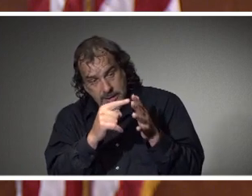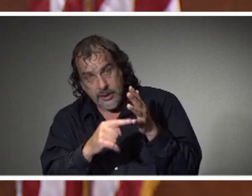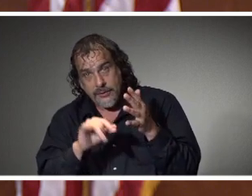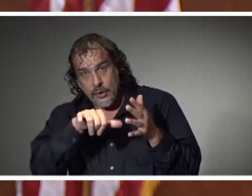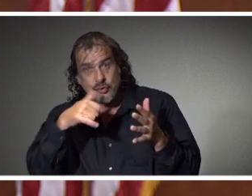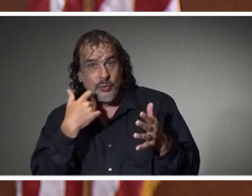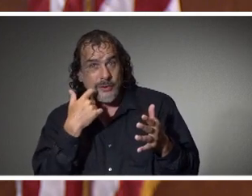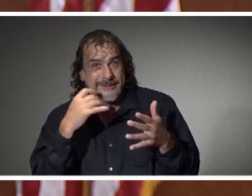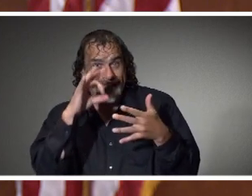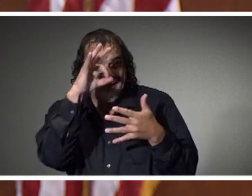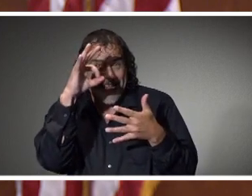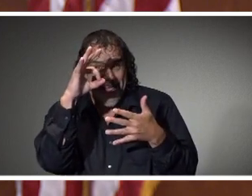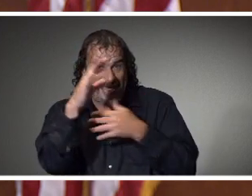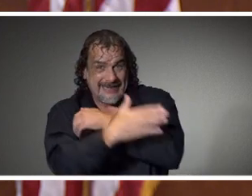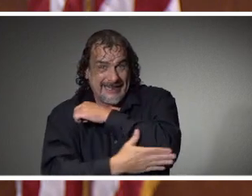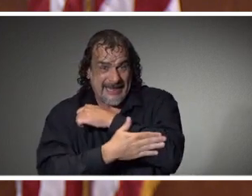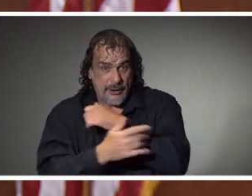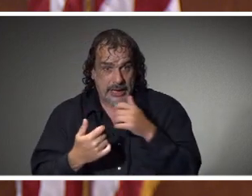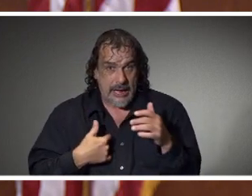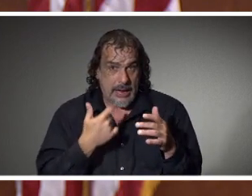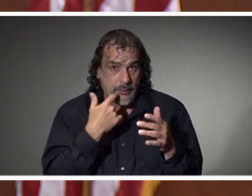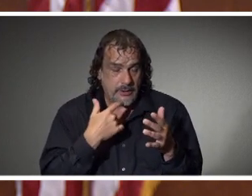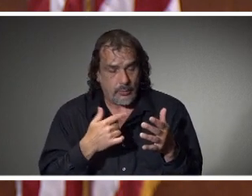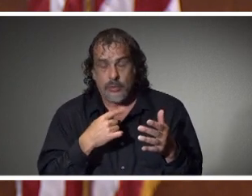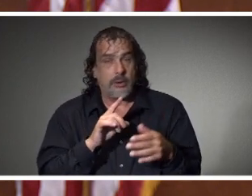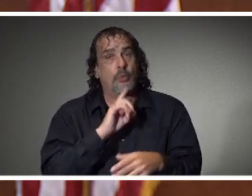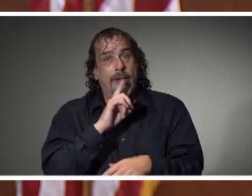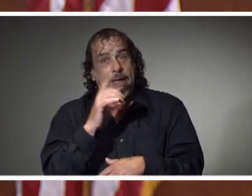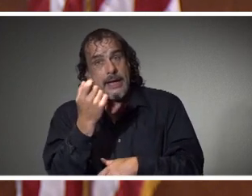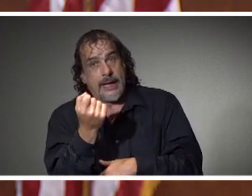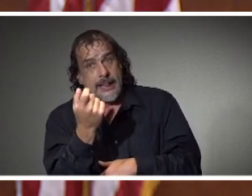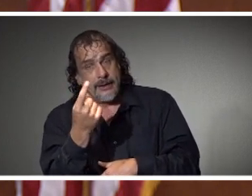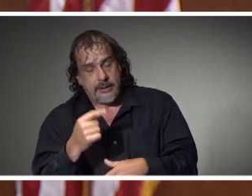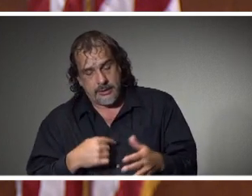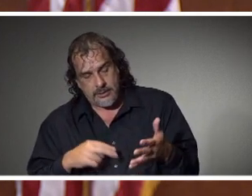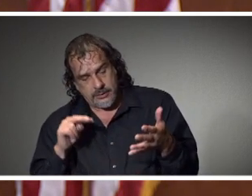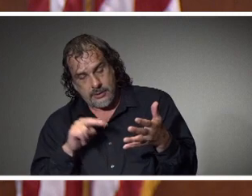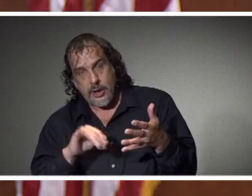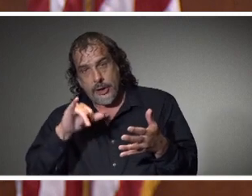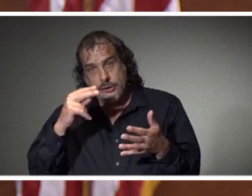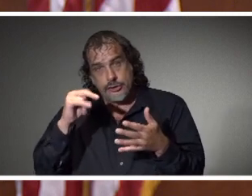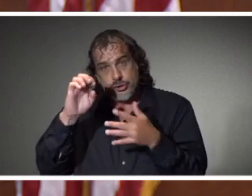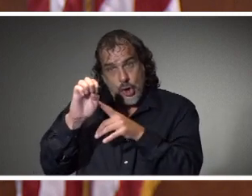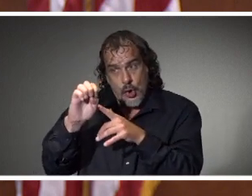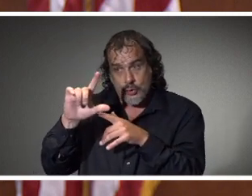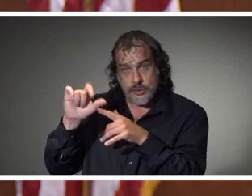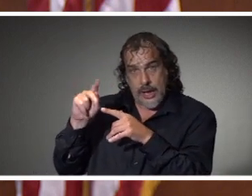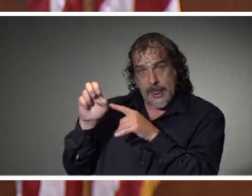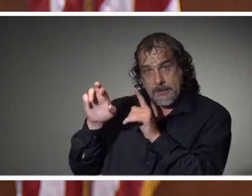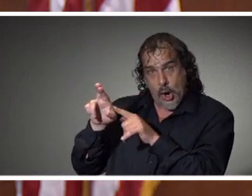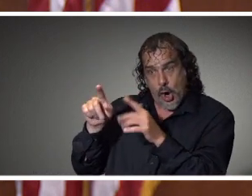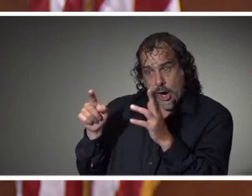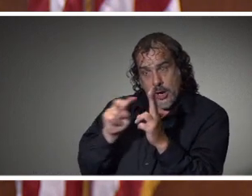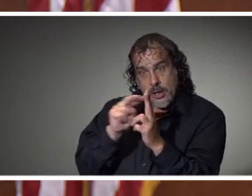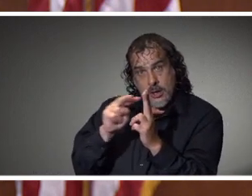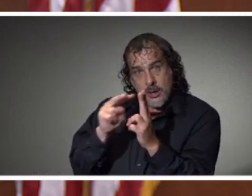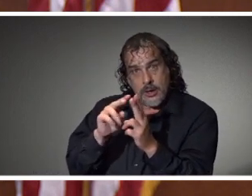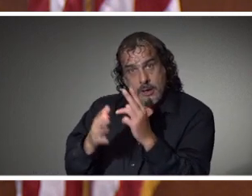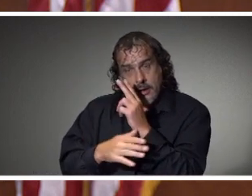counties that I just mentioned, or actually there's 11, because when you look at Jones and Lamar, for instance, one